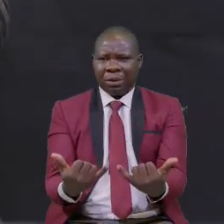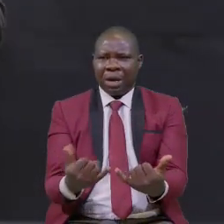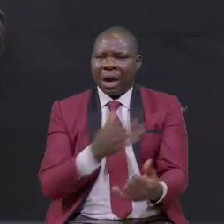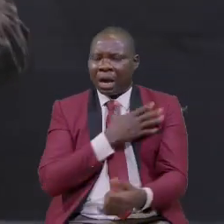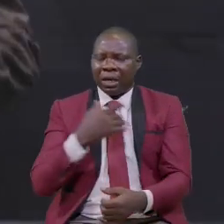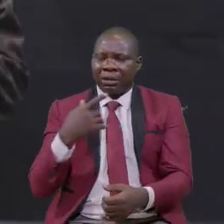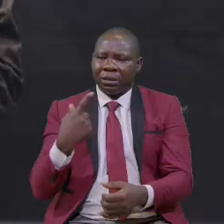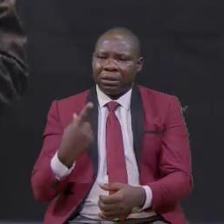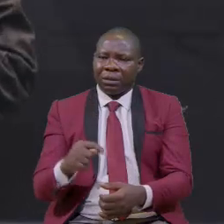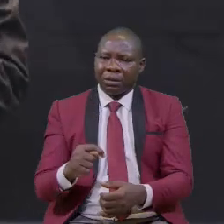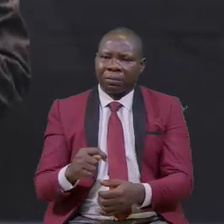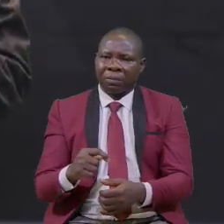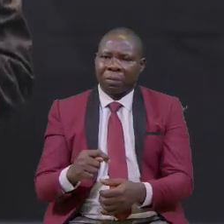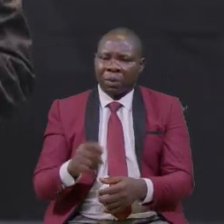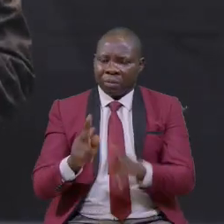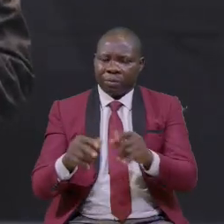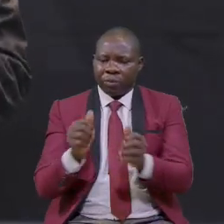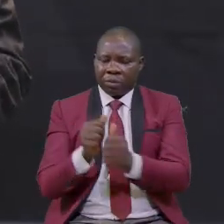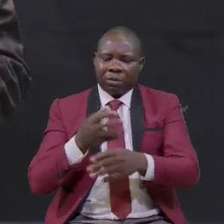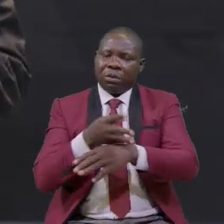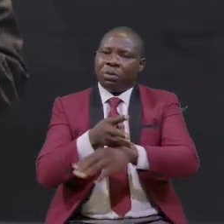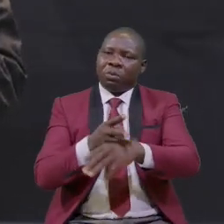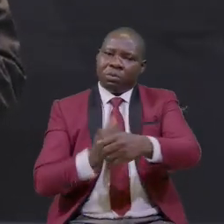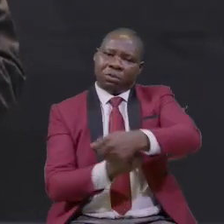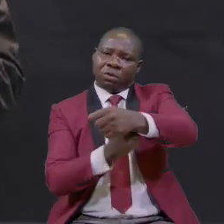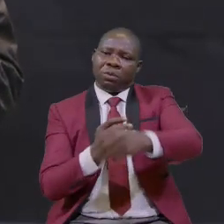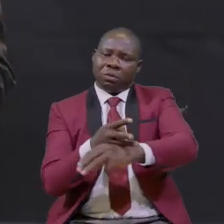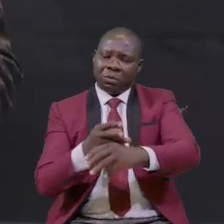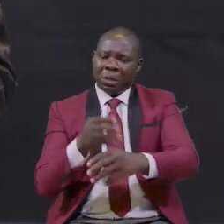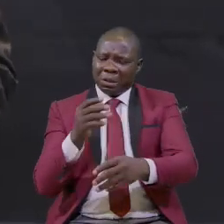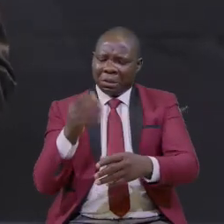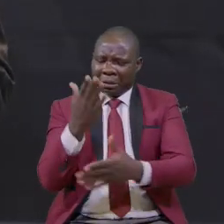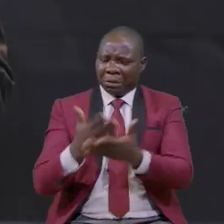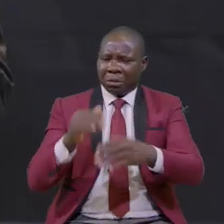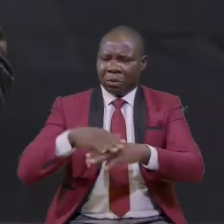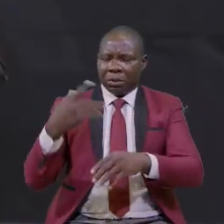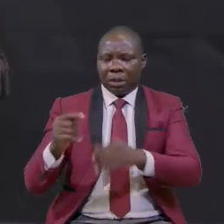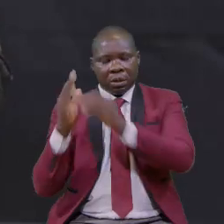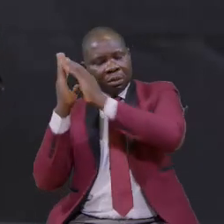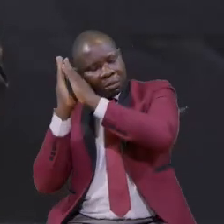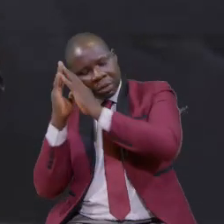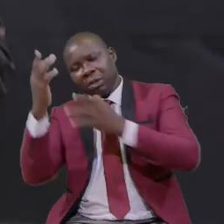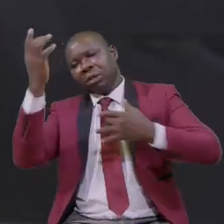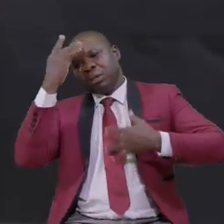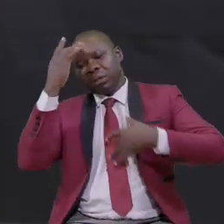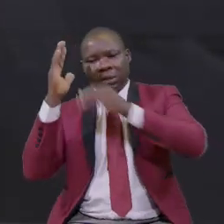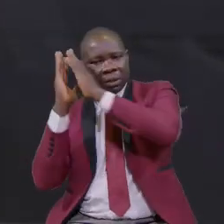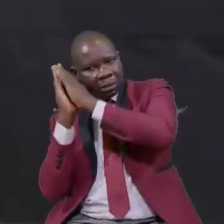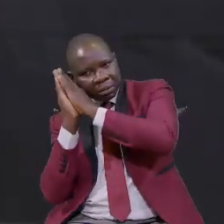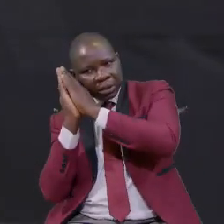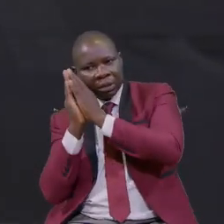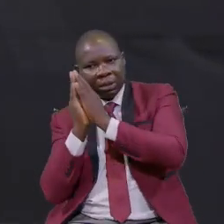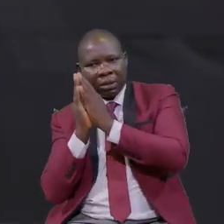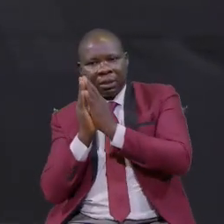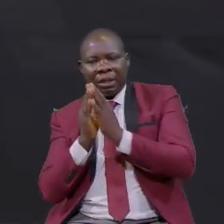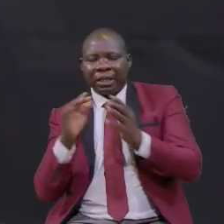and even though they were on their beds, sick bed, couches, that at